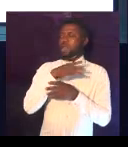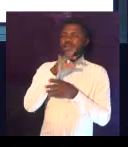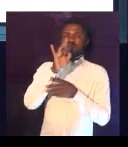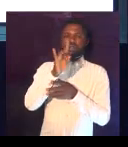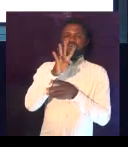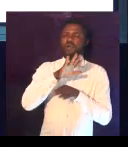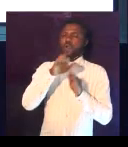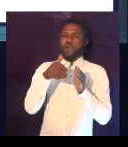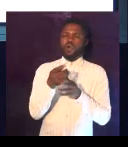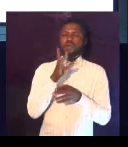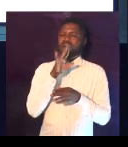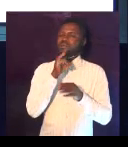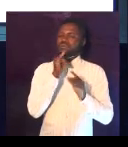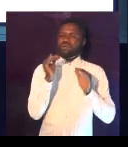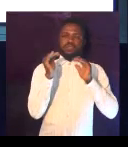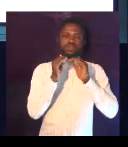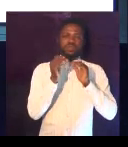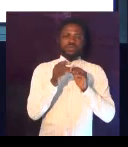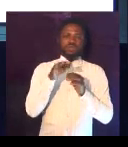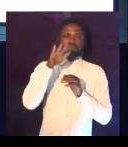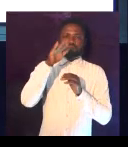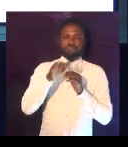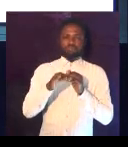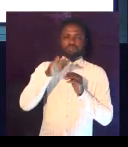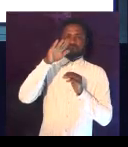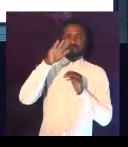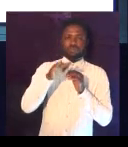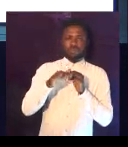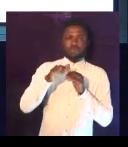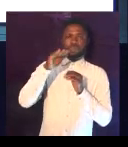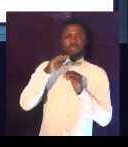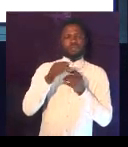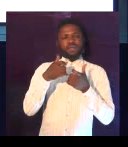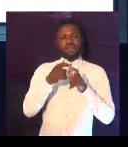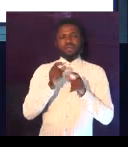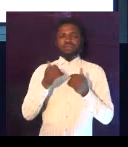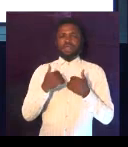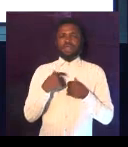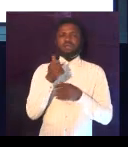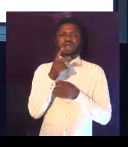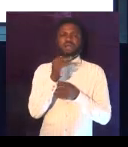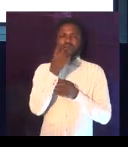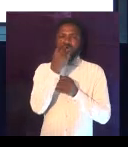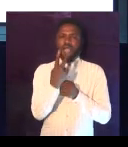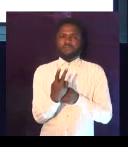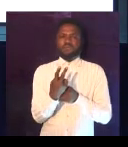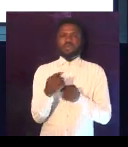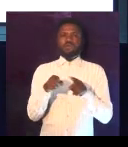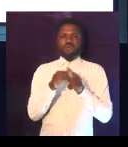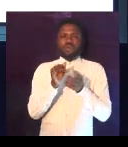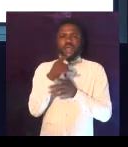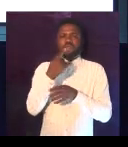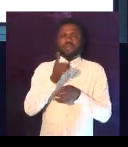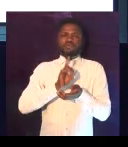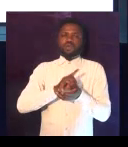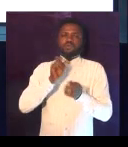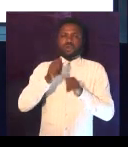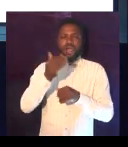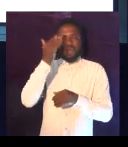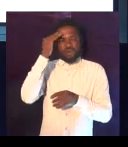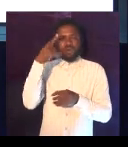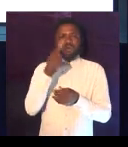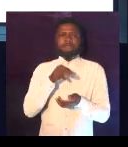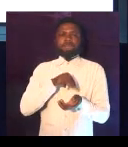these pulse rates are not equal. They're fluctuating, high, low, high, low. Let's have an average pulse rate so that the doctors can